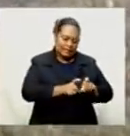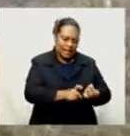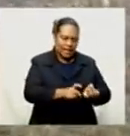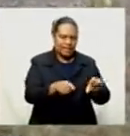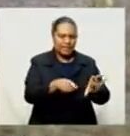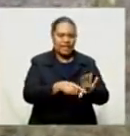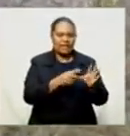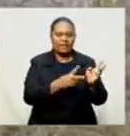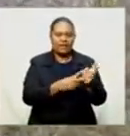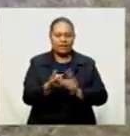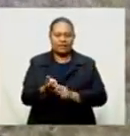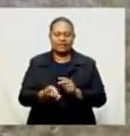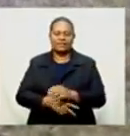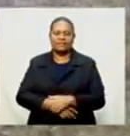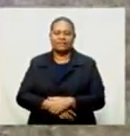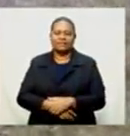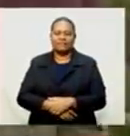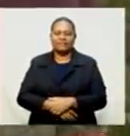boundaries.